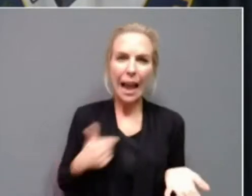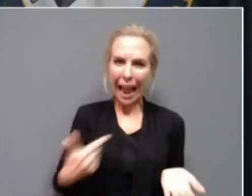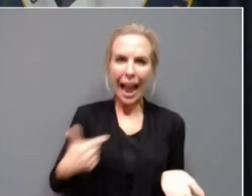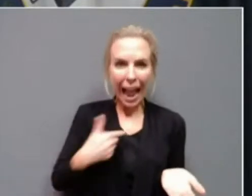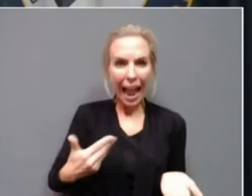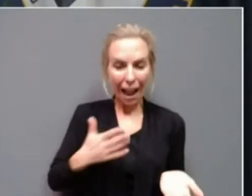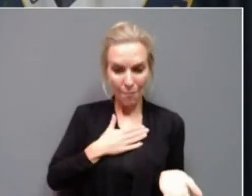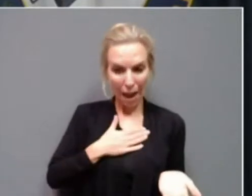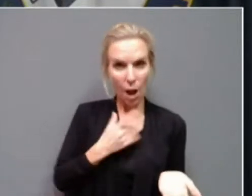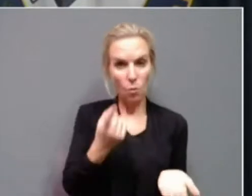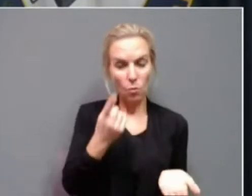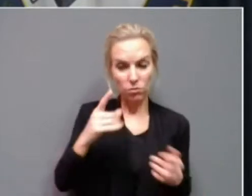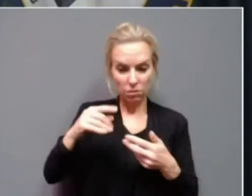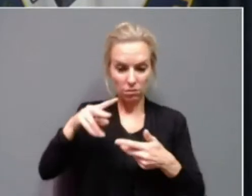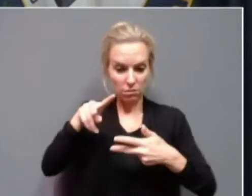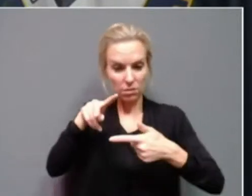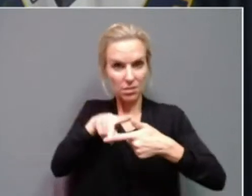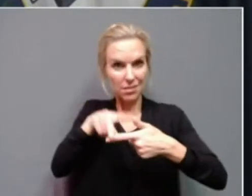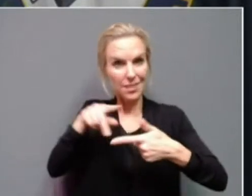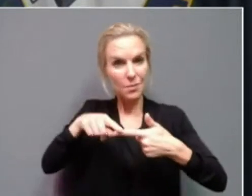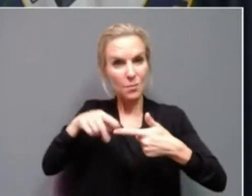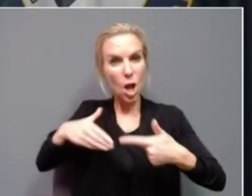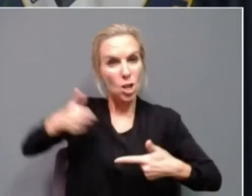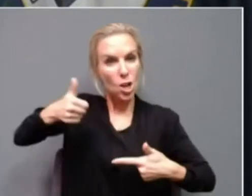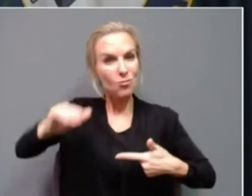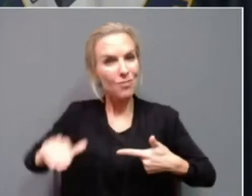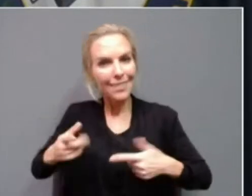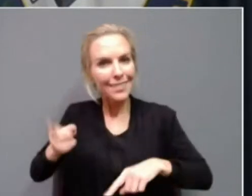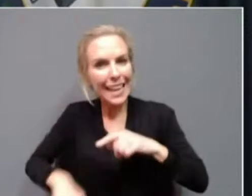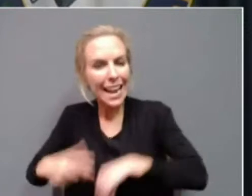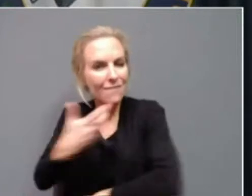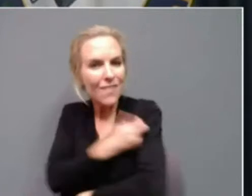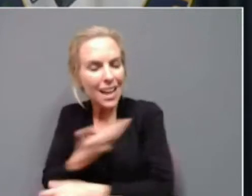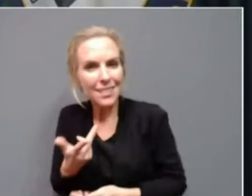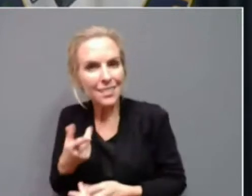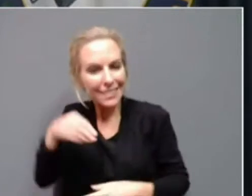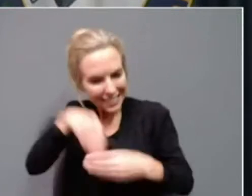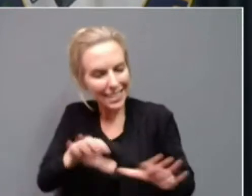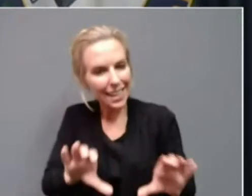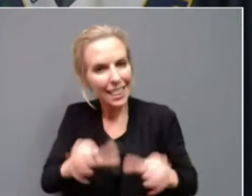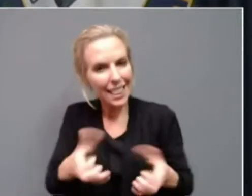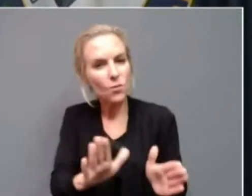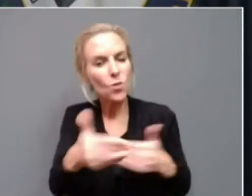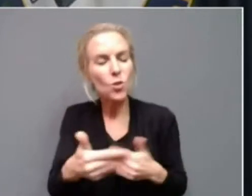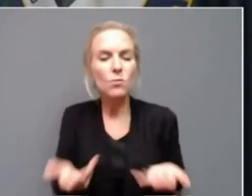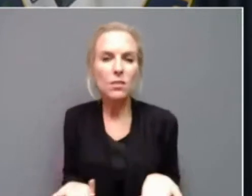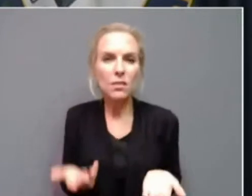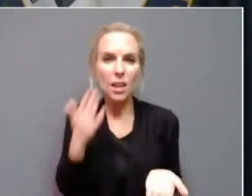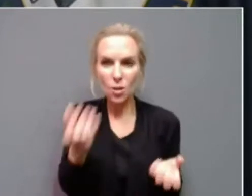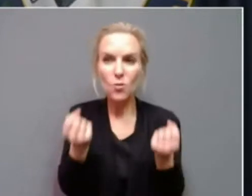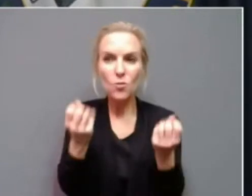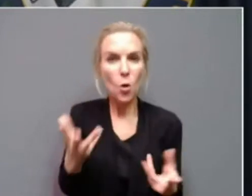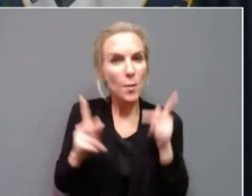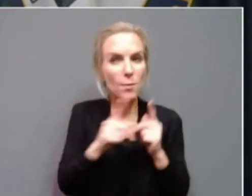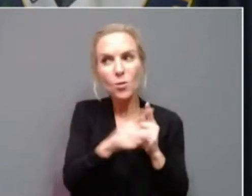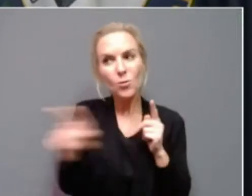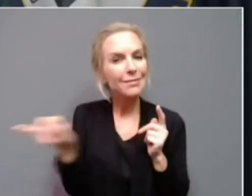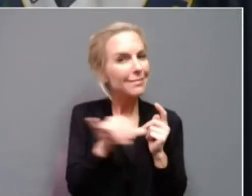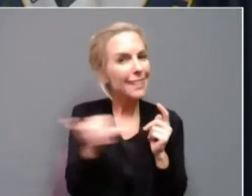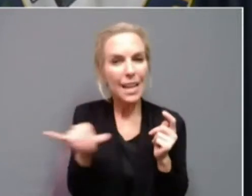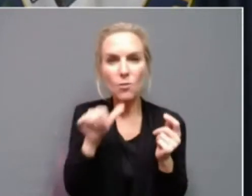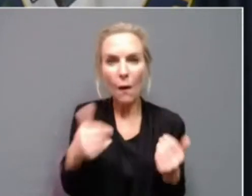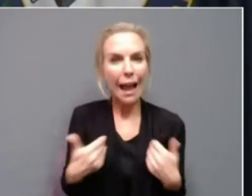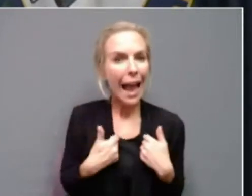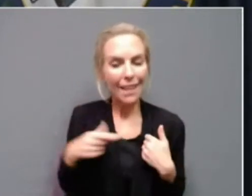unvaccinated that would be in one of those classrooms. And I know a lot of other people do too. All we're